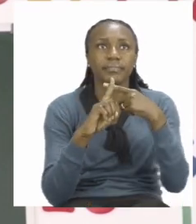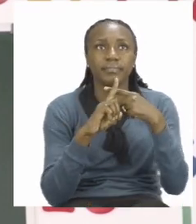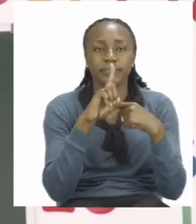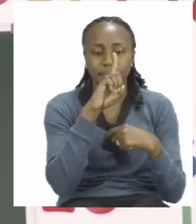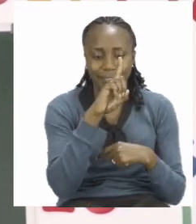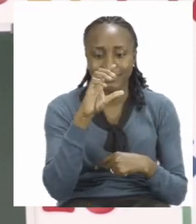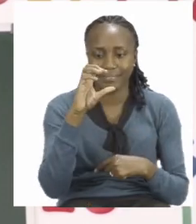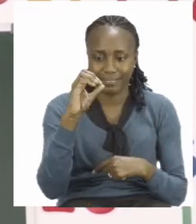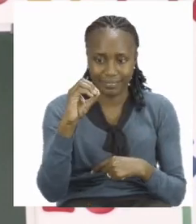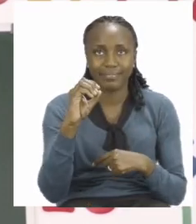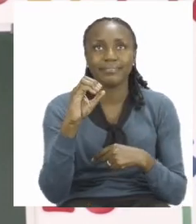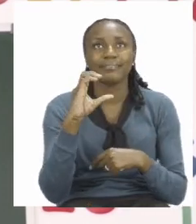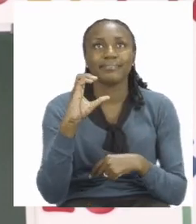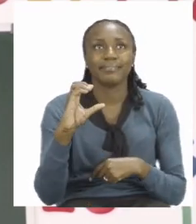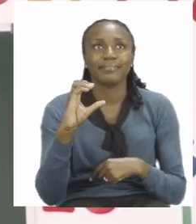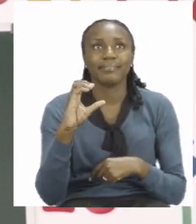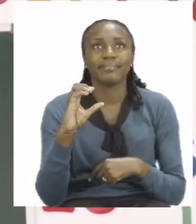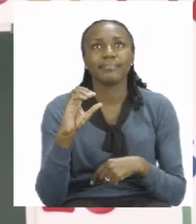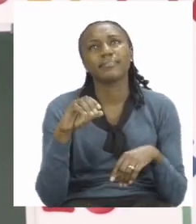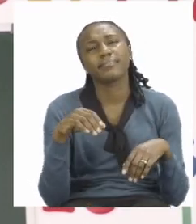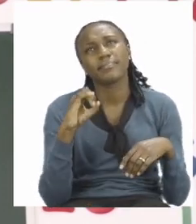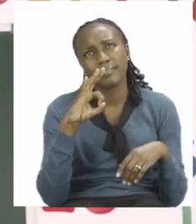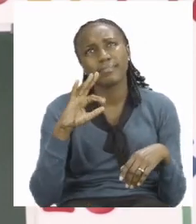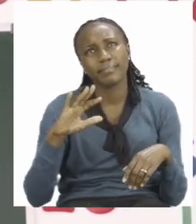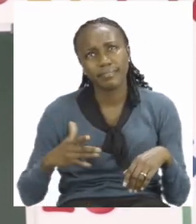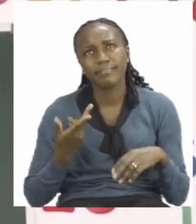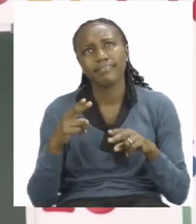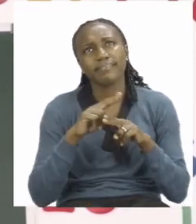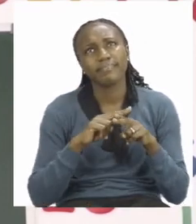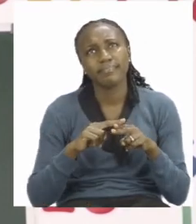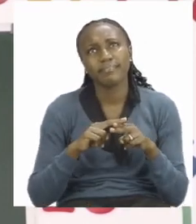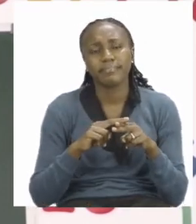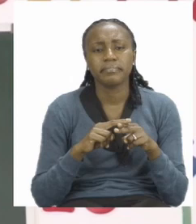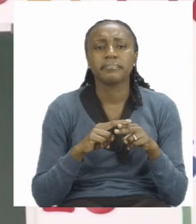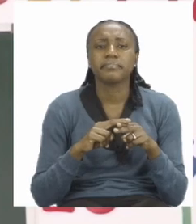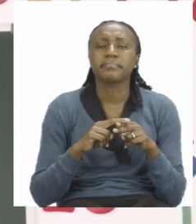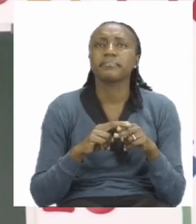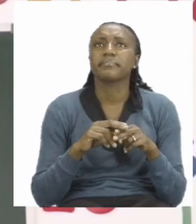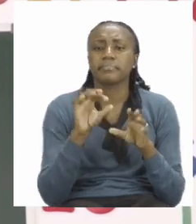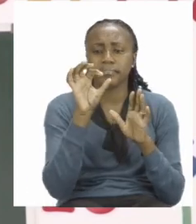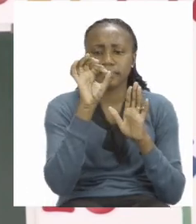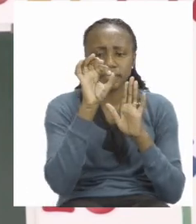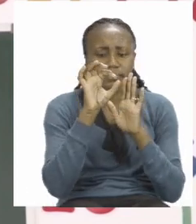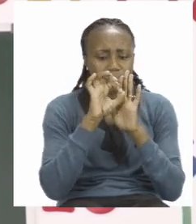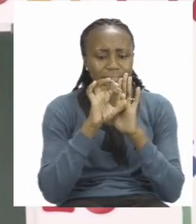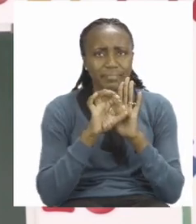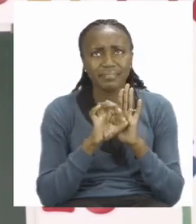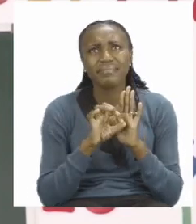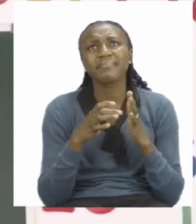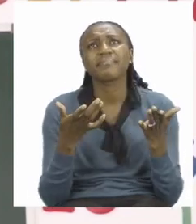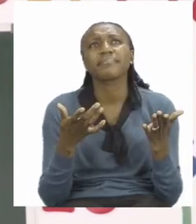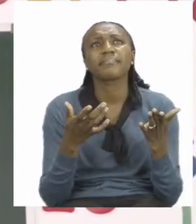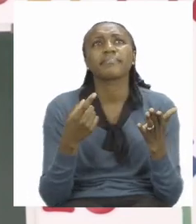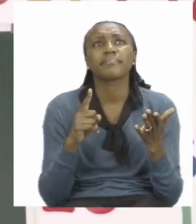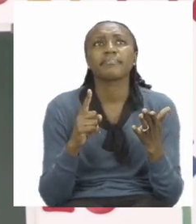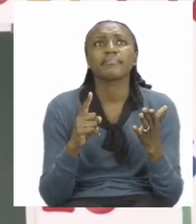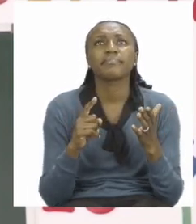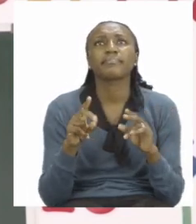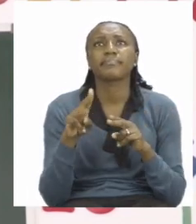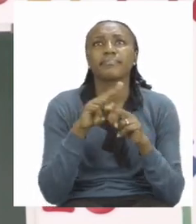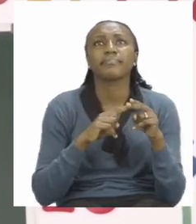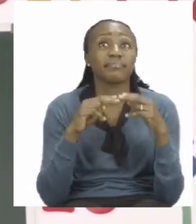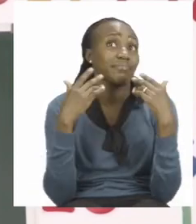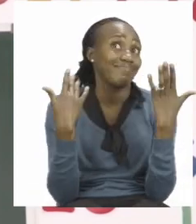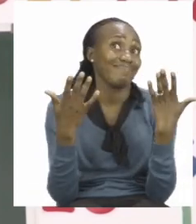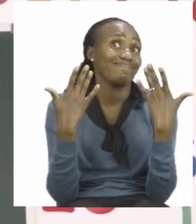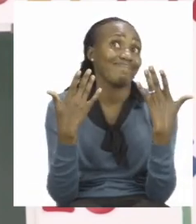10 cents. Now you can use counters, you can use the number line, but today what will help us is our fingers.